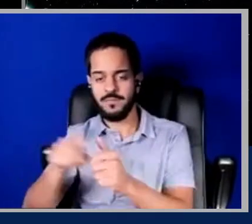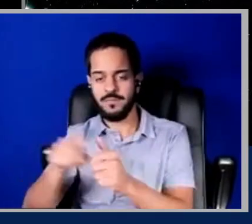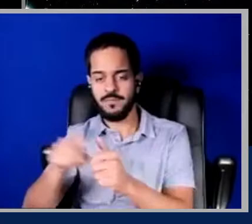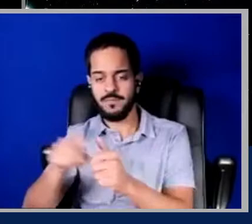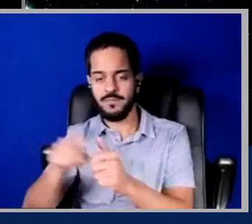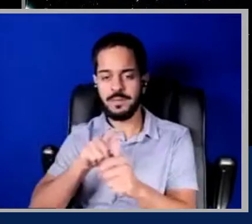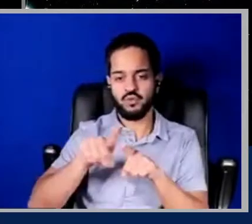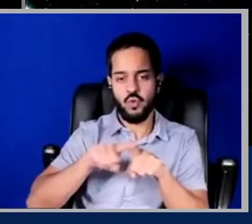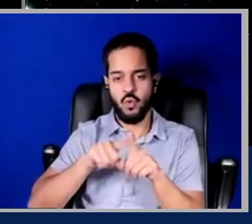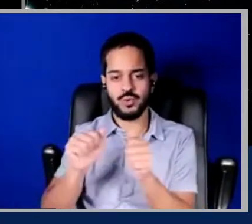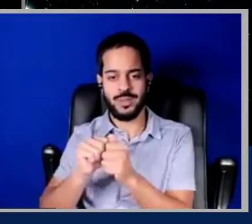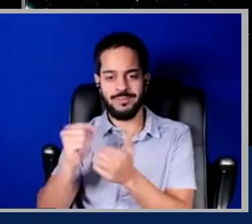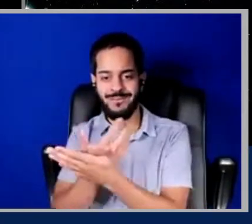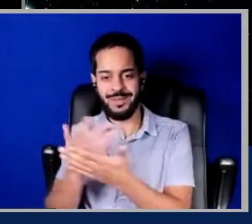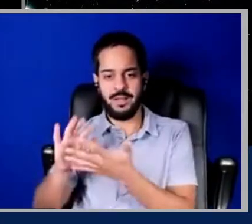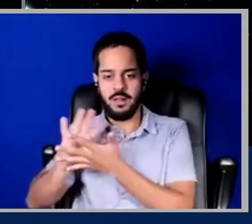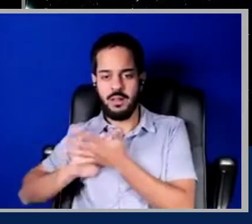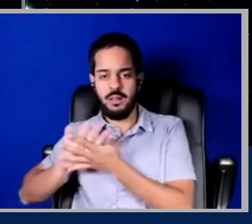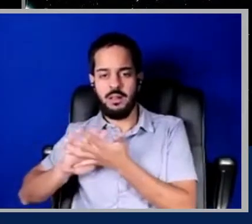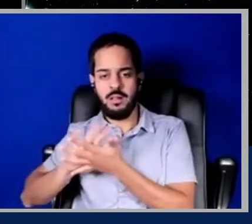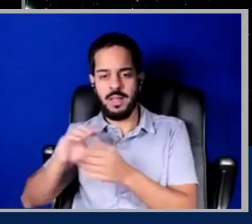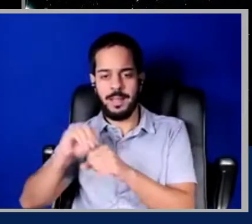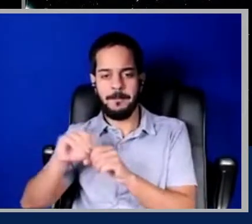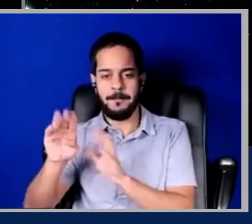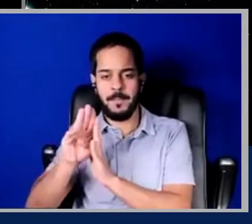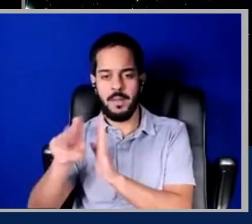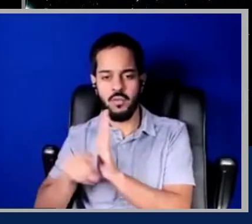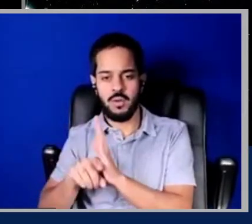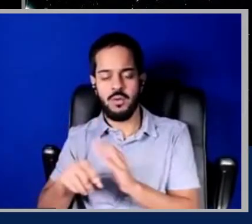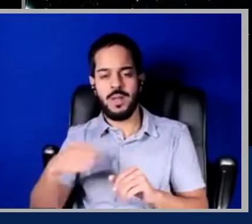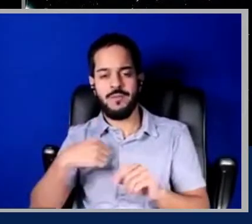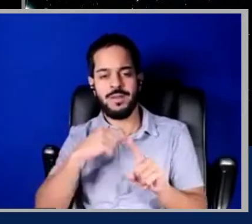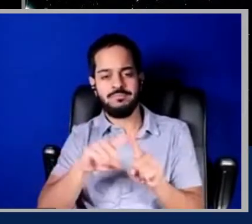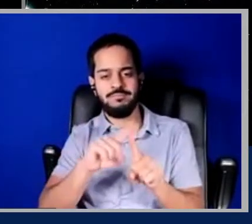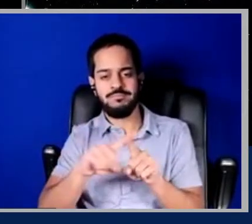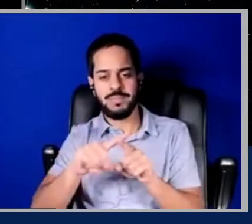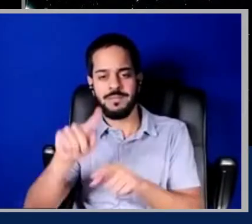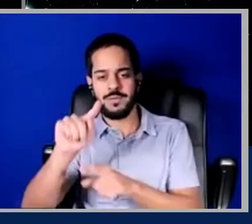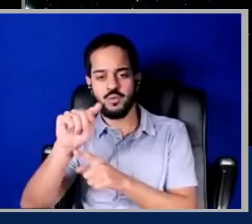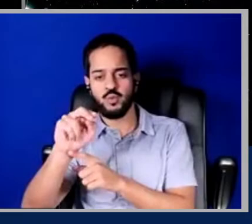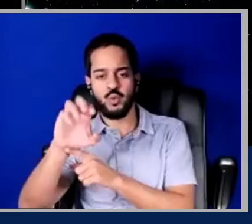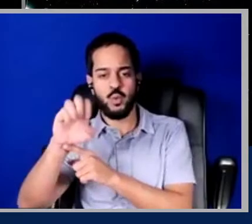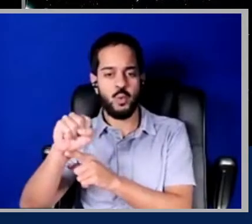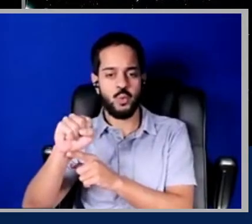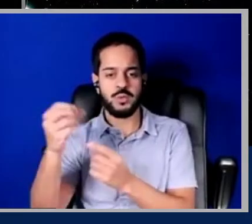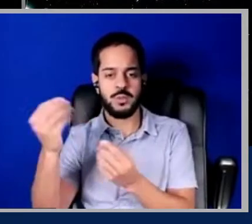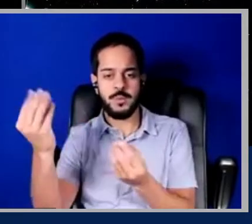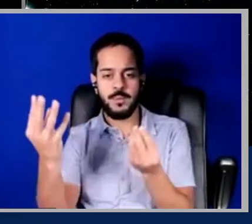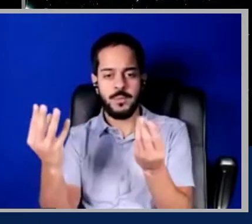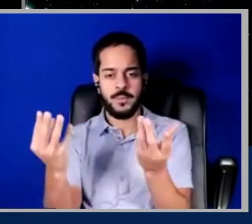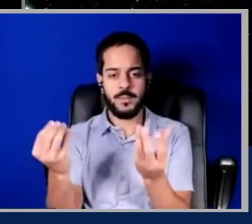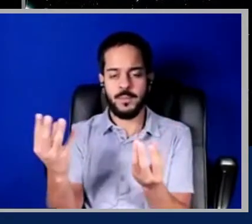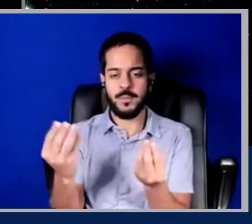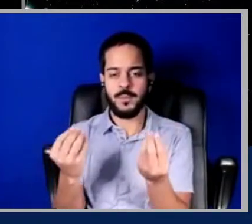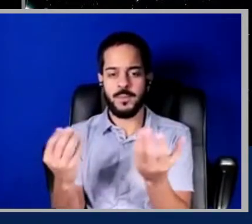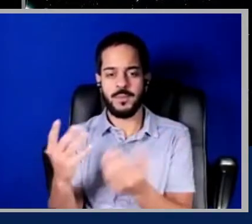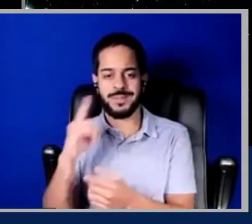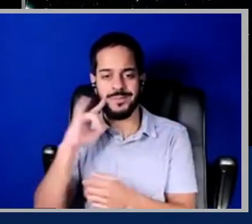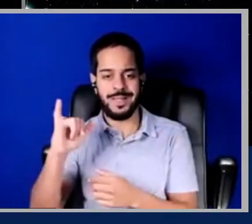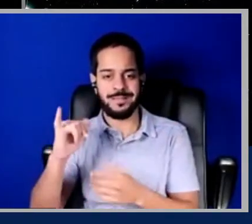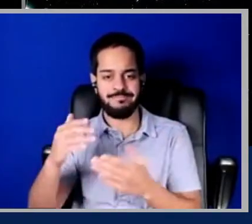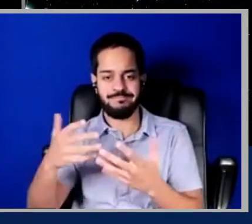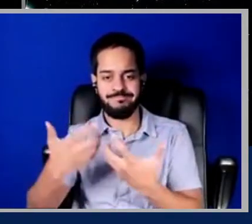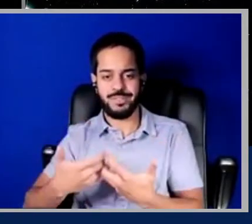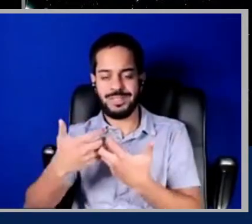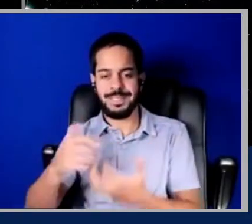background, right? So those very different tones that you're hearing, the sort of, beep and boop of the X-ray